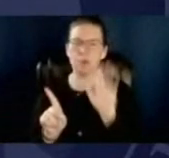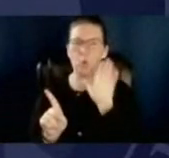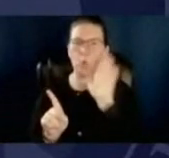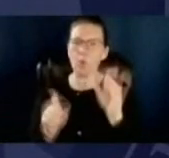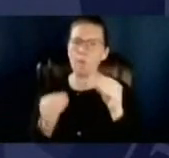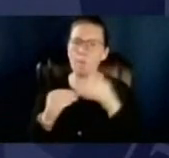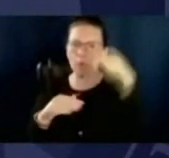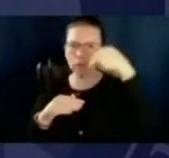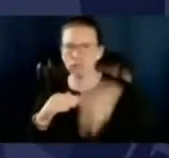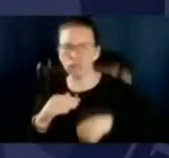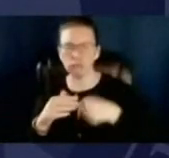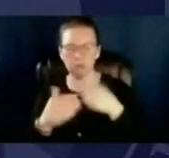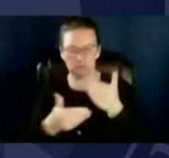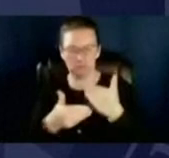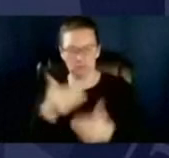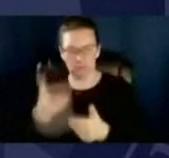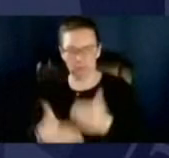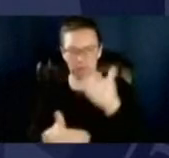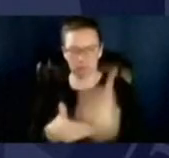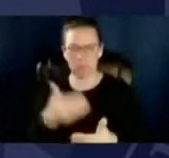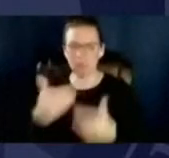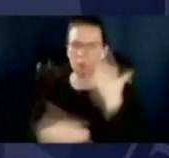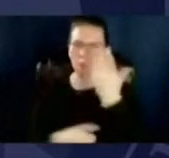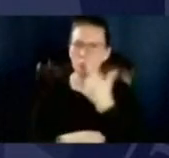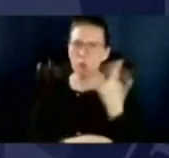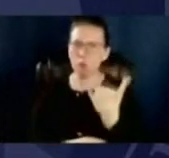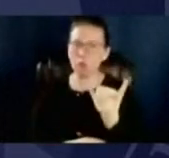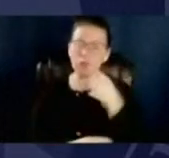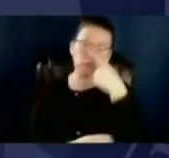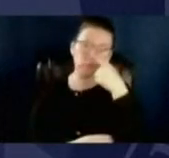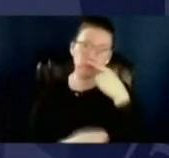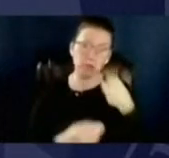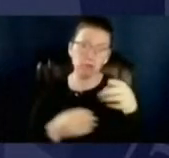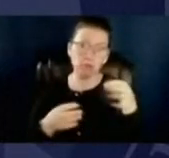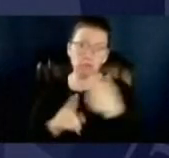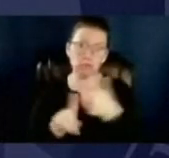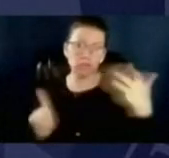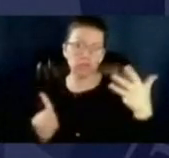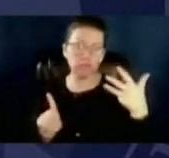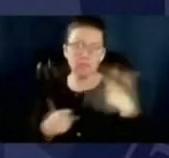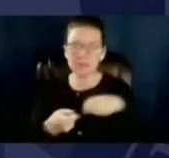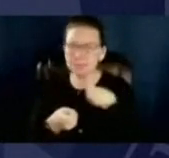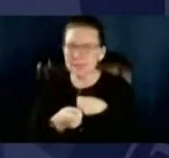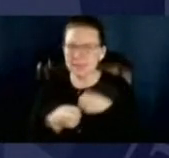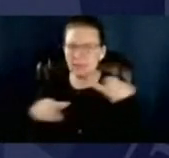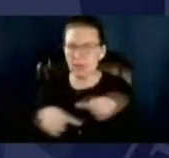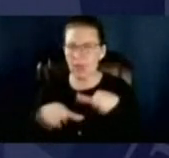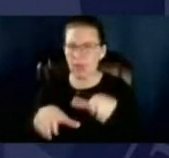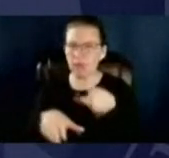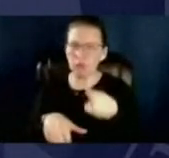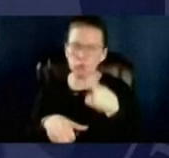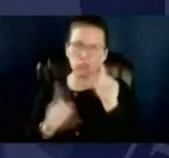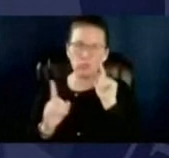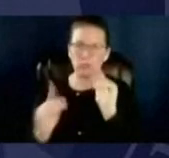wondering if you can give us a sense of what specific actions you expect to be